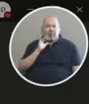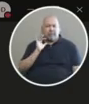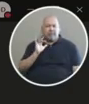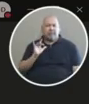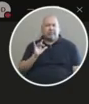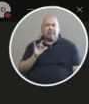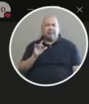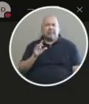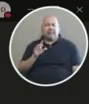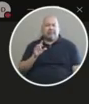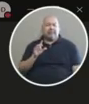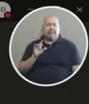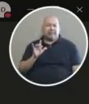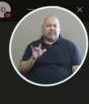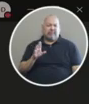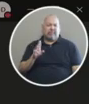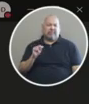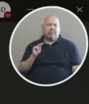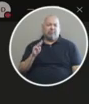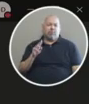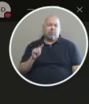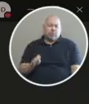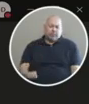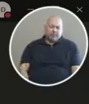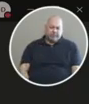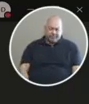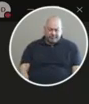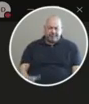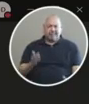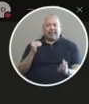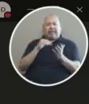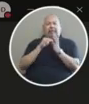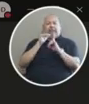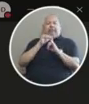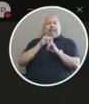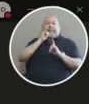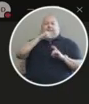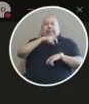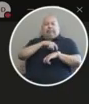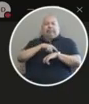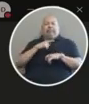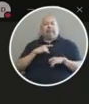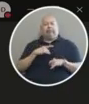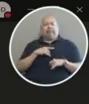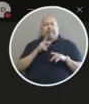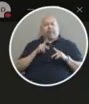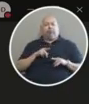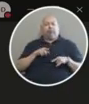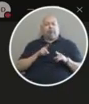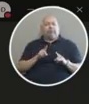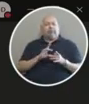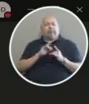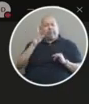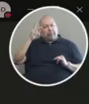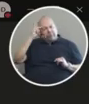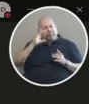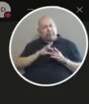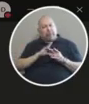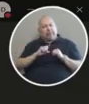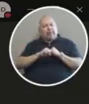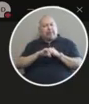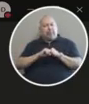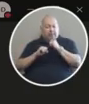pressing *6. And again, I remind the public, this is not a forum for personal attacks, political statements, or